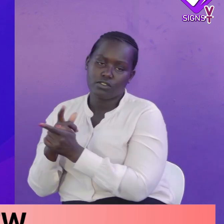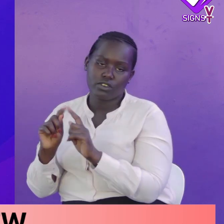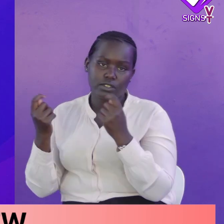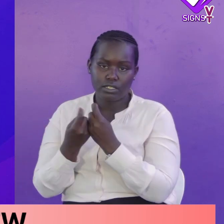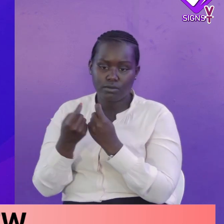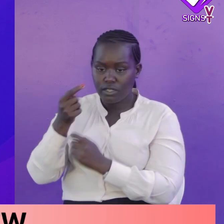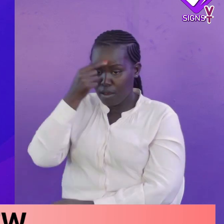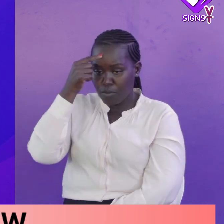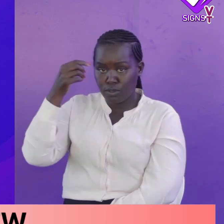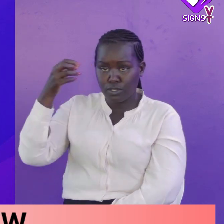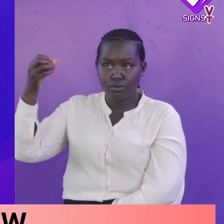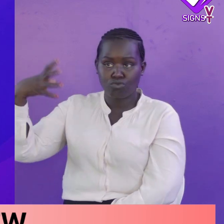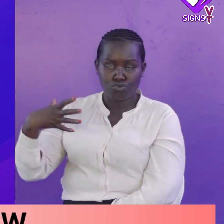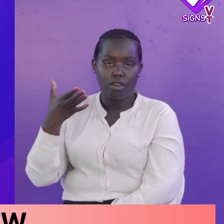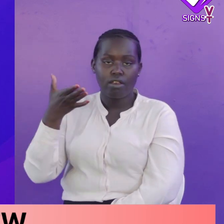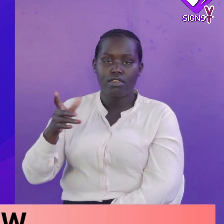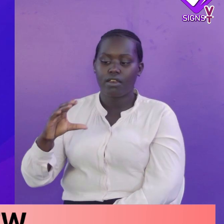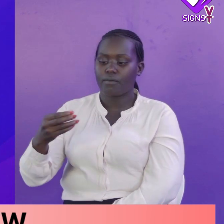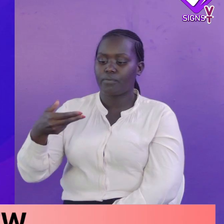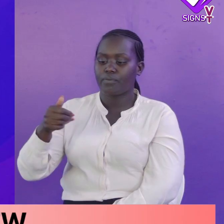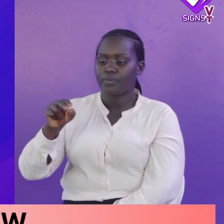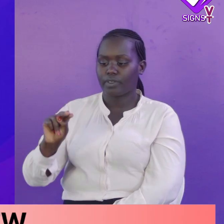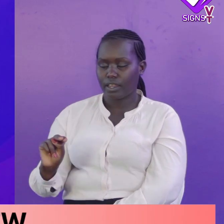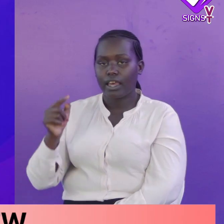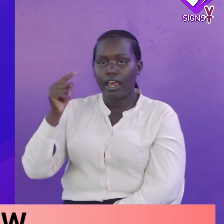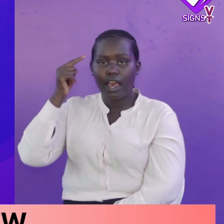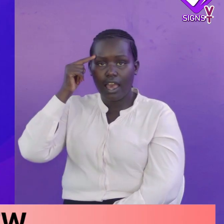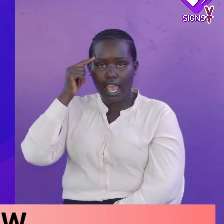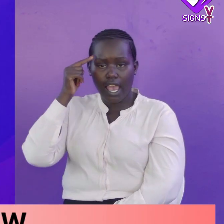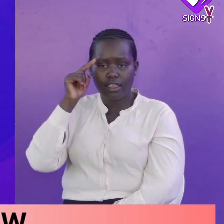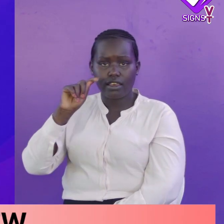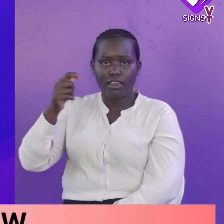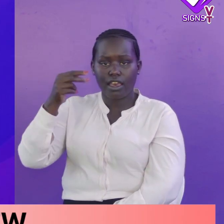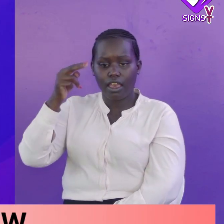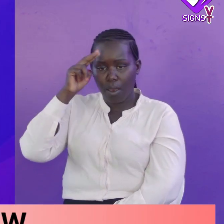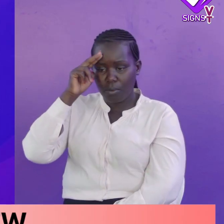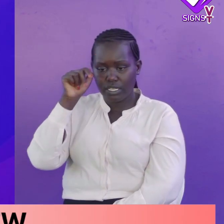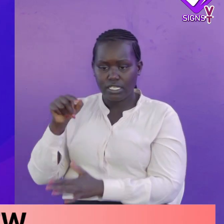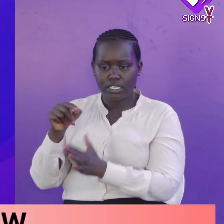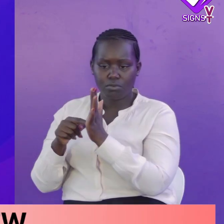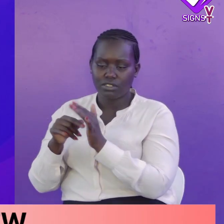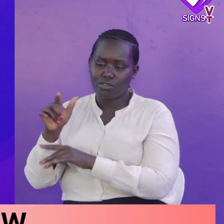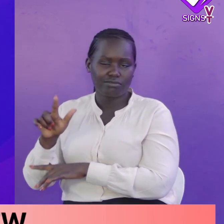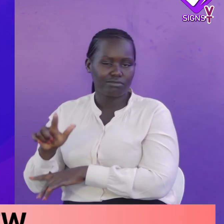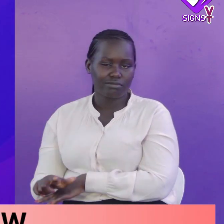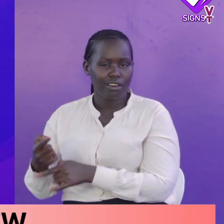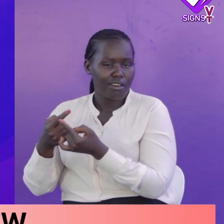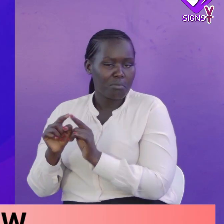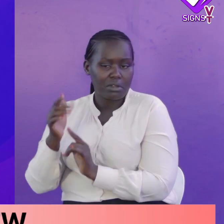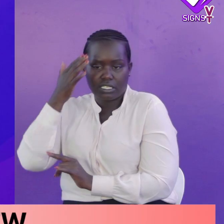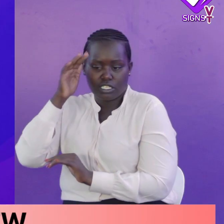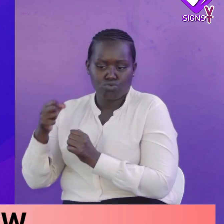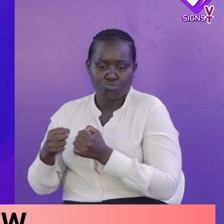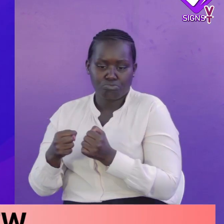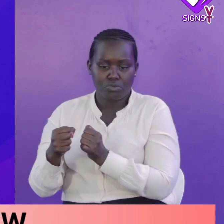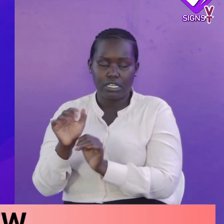they shined in the CHAN. So I think Kenya Police at this point will be down, but I don't know their strategy.